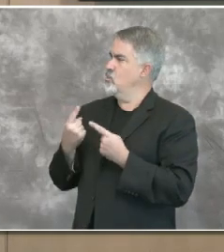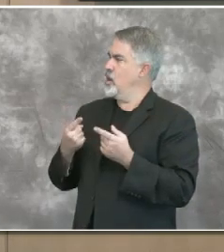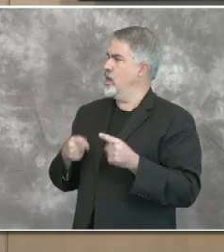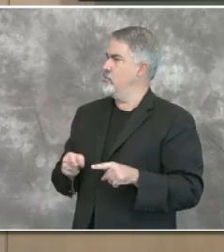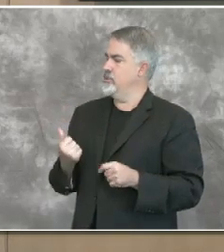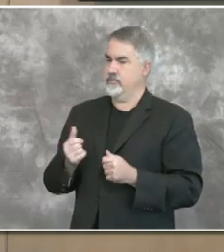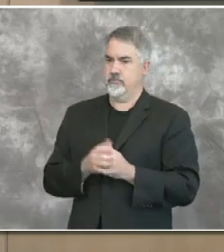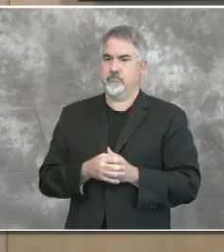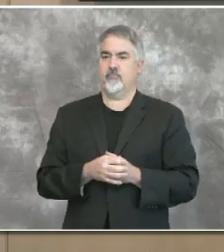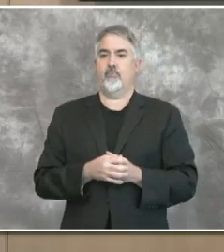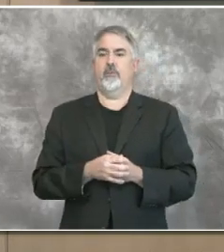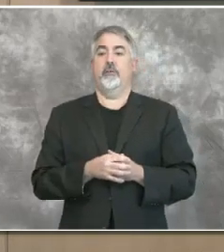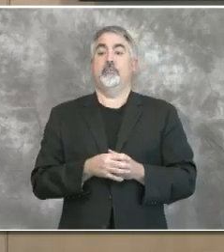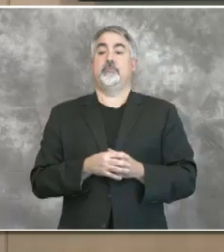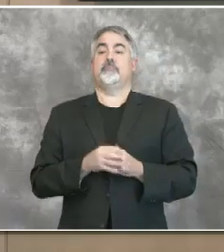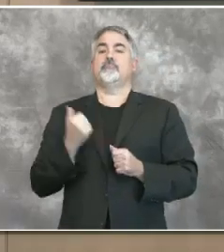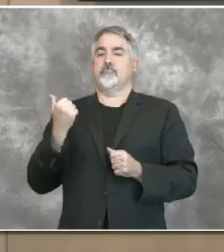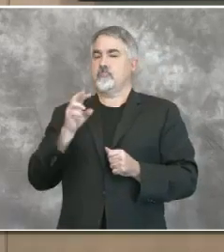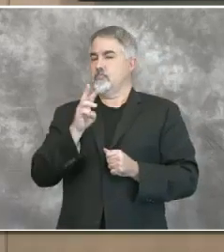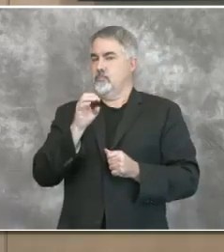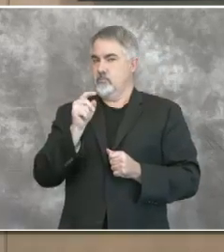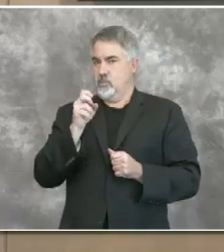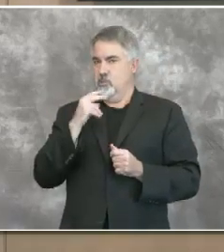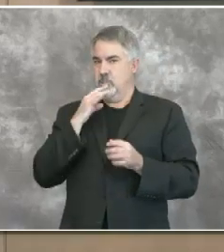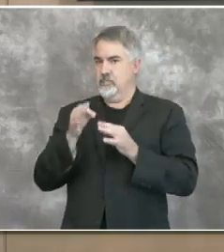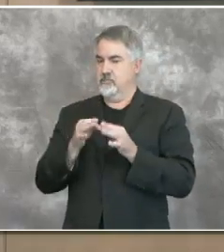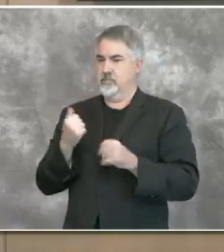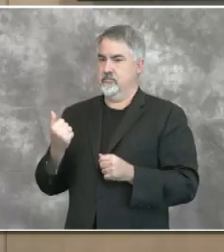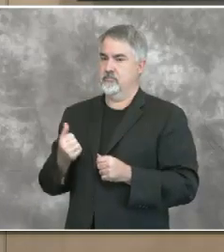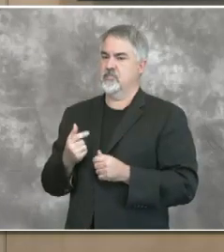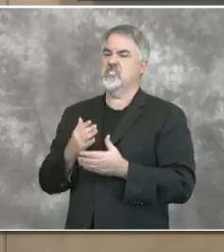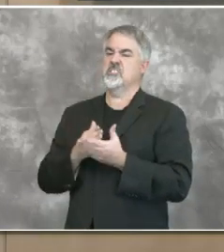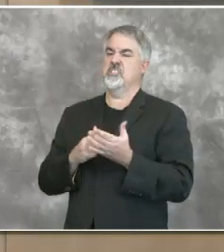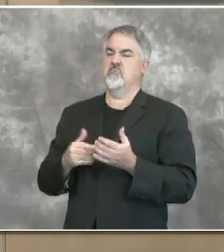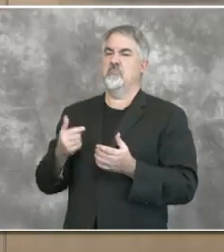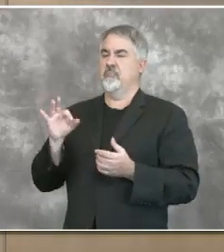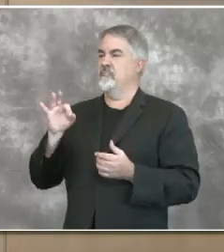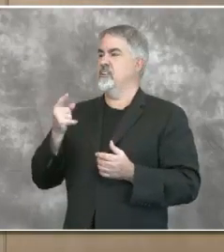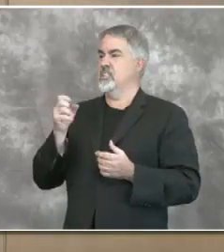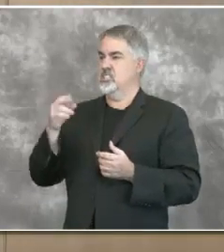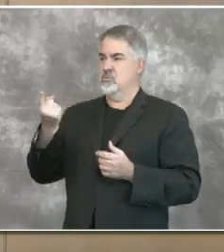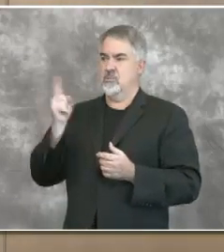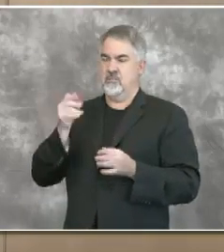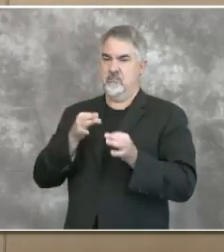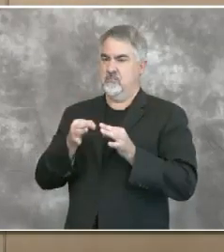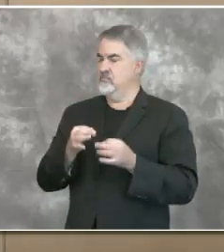the first part of that question, and then Supervisor Fletcher will probably answer the second.